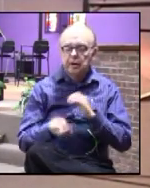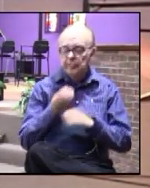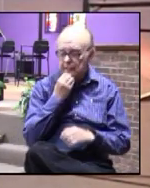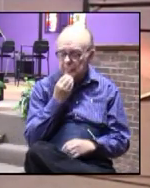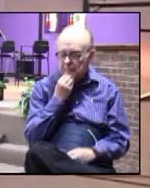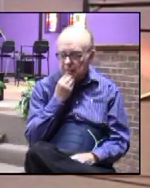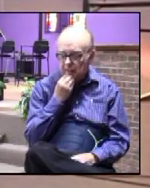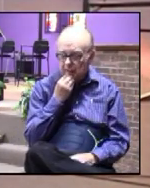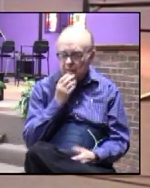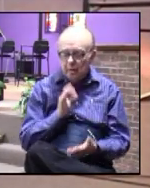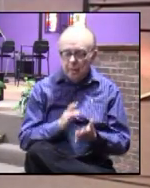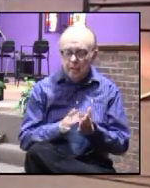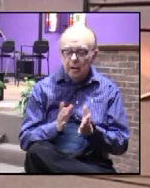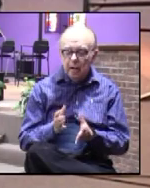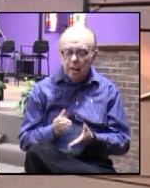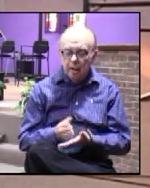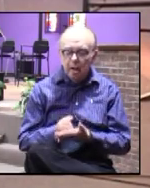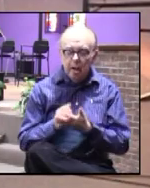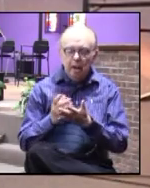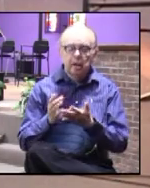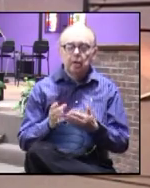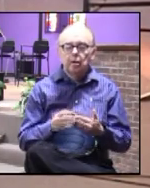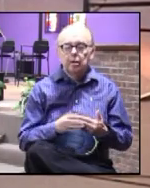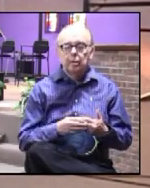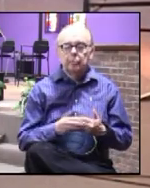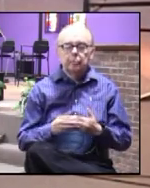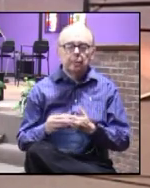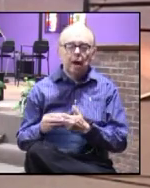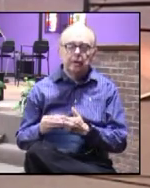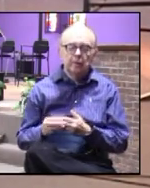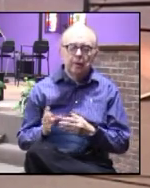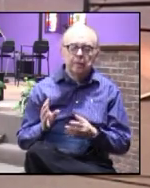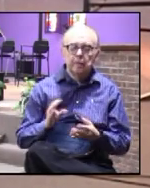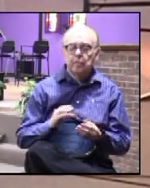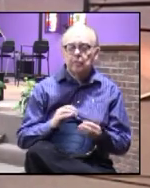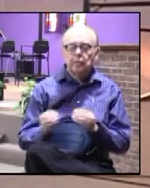He tried to help her redirect the things.